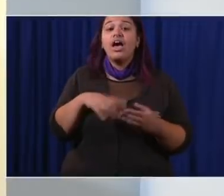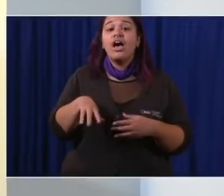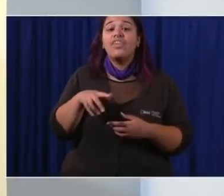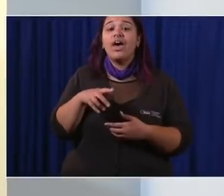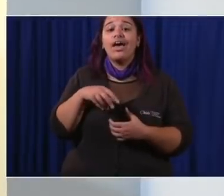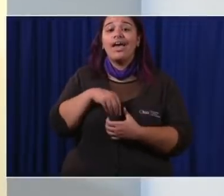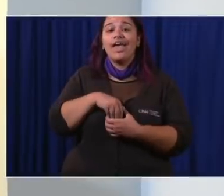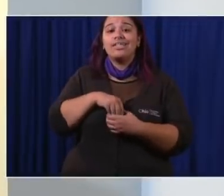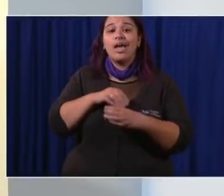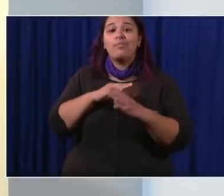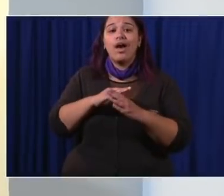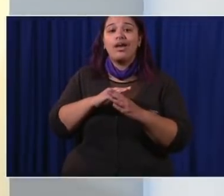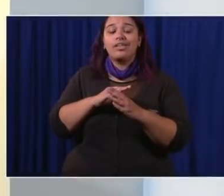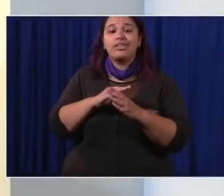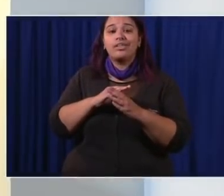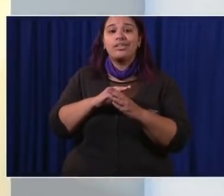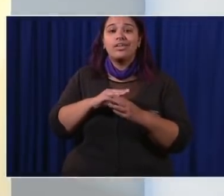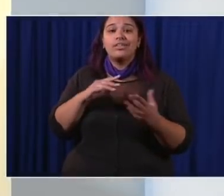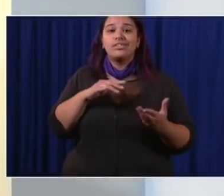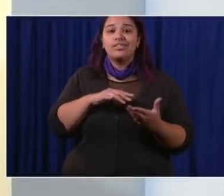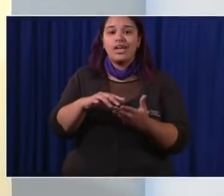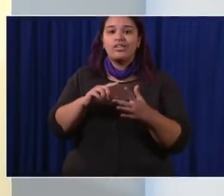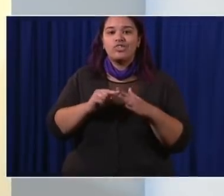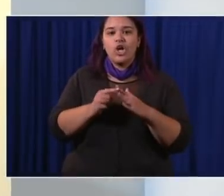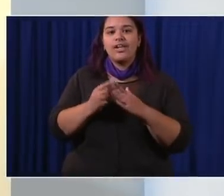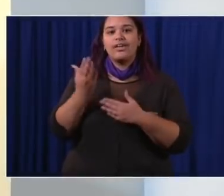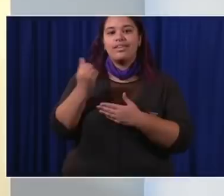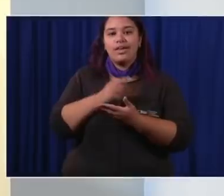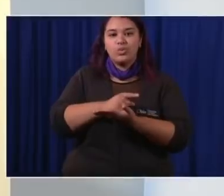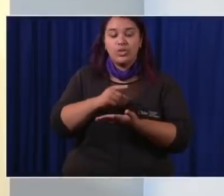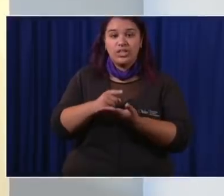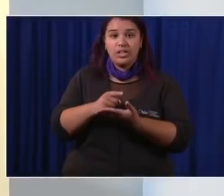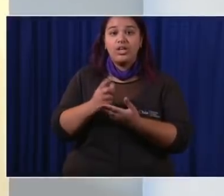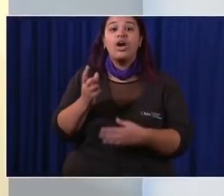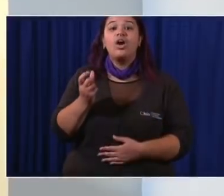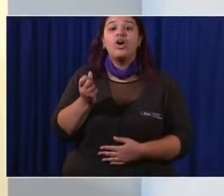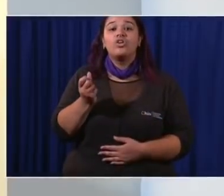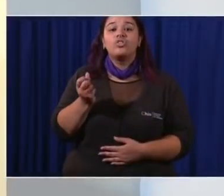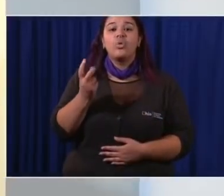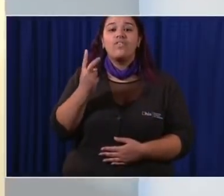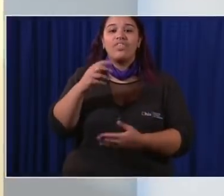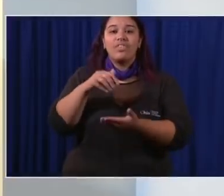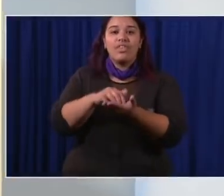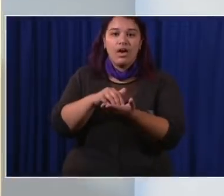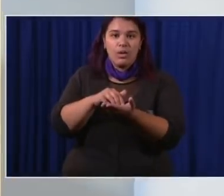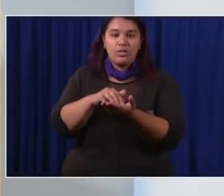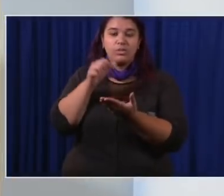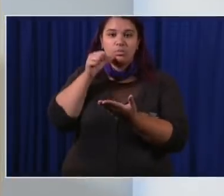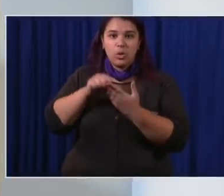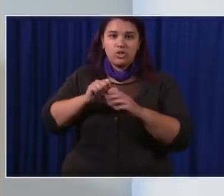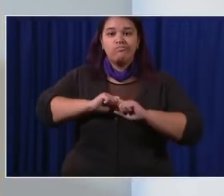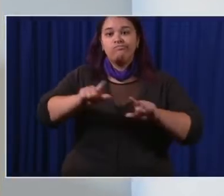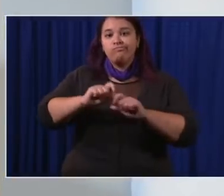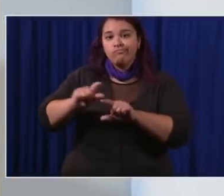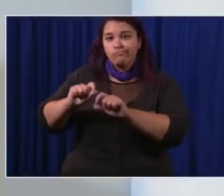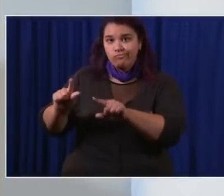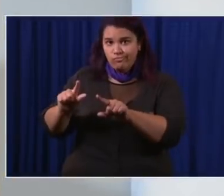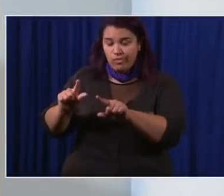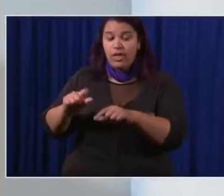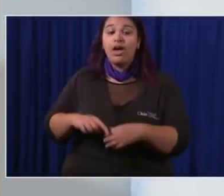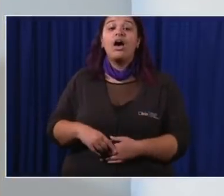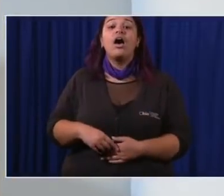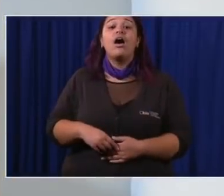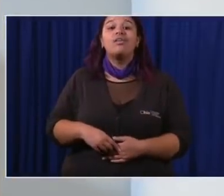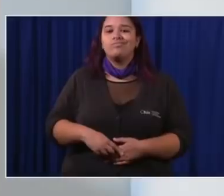out 12,000 postcards, invitation letters. On Monday, they began testing the workforce, which